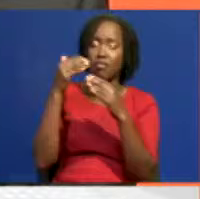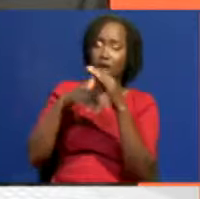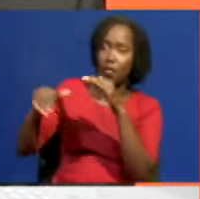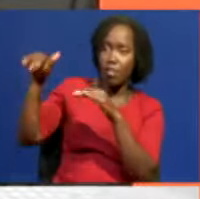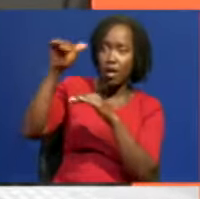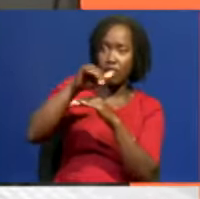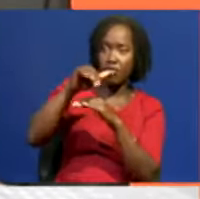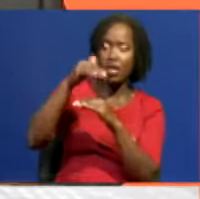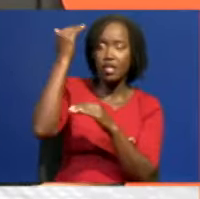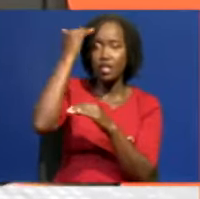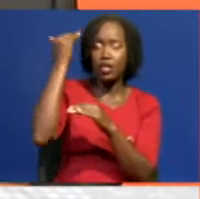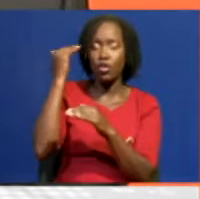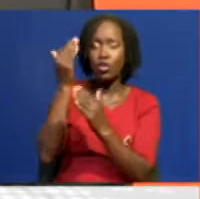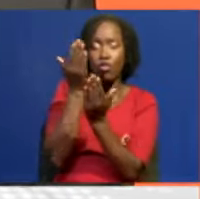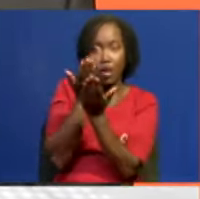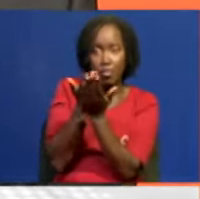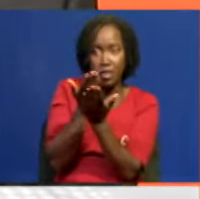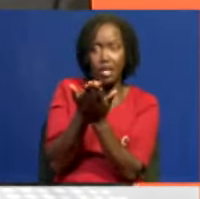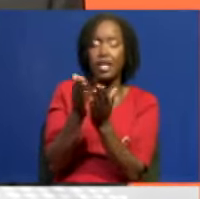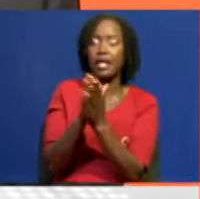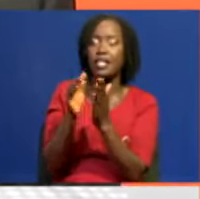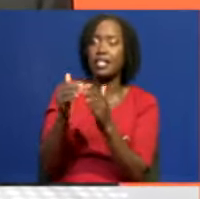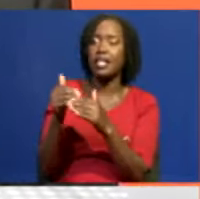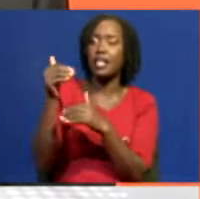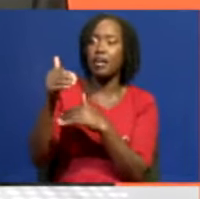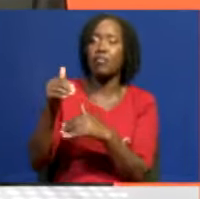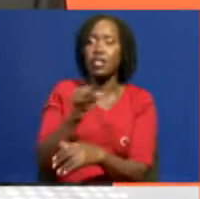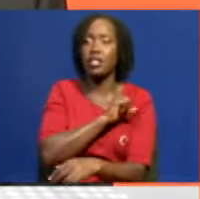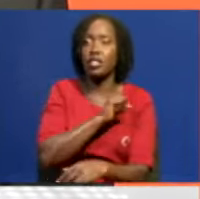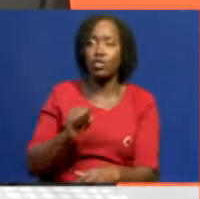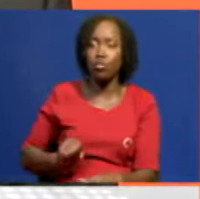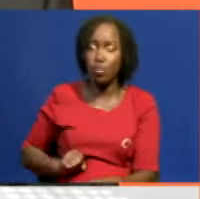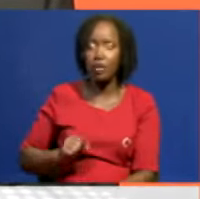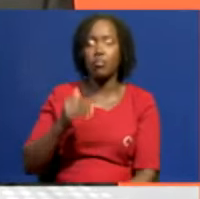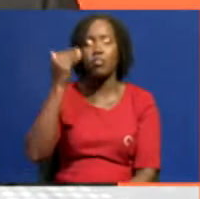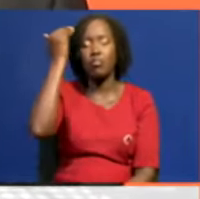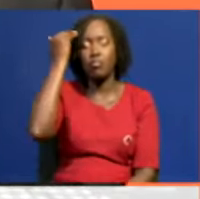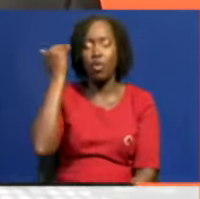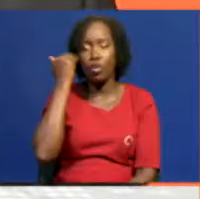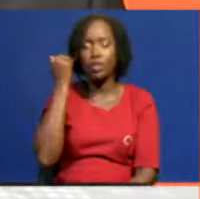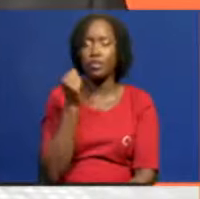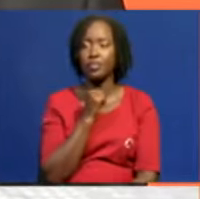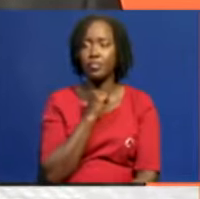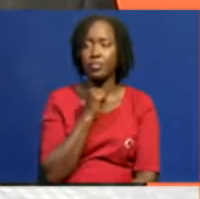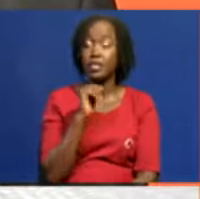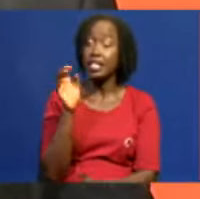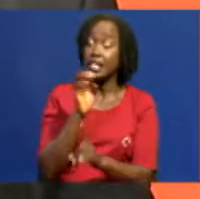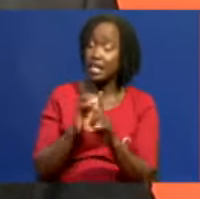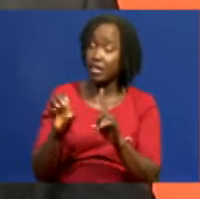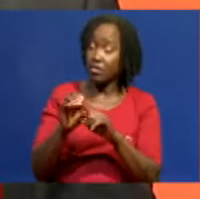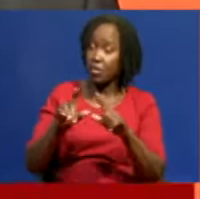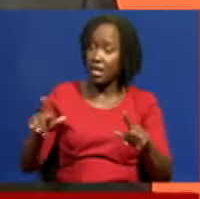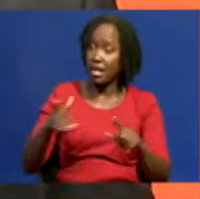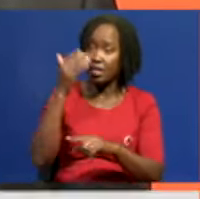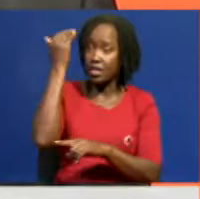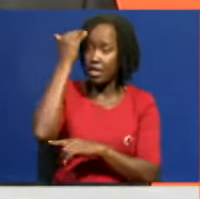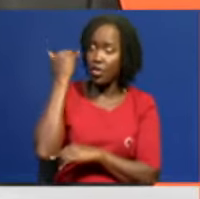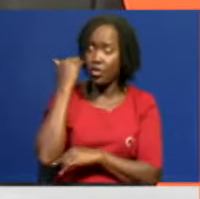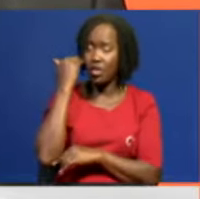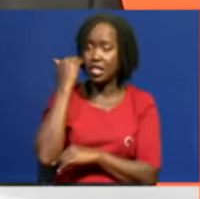the Court of Appeal. Then after that, we have the Supreme Court. The Environment and Land Court